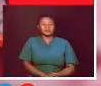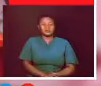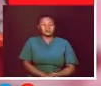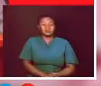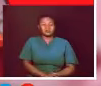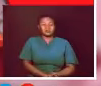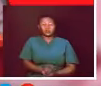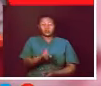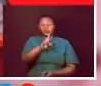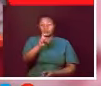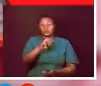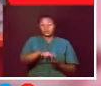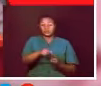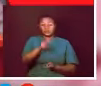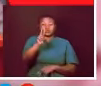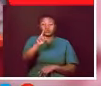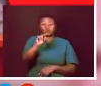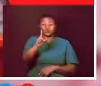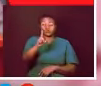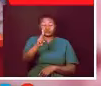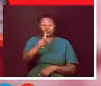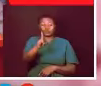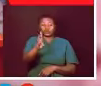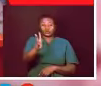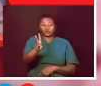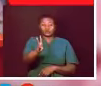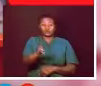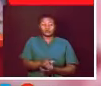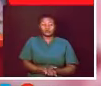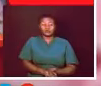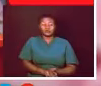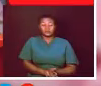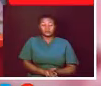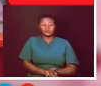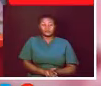Question 216. And the same